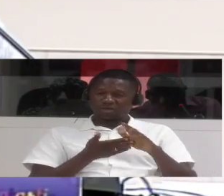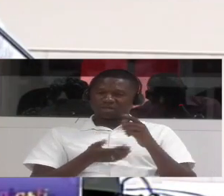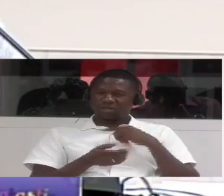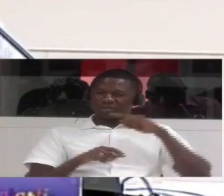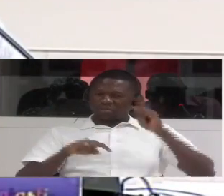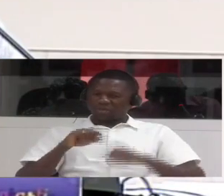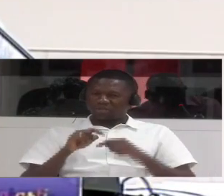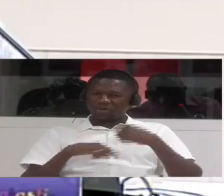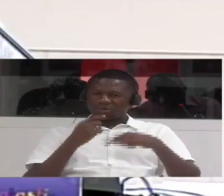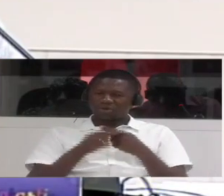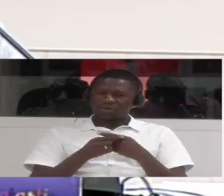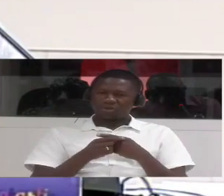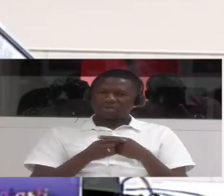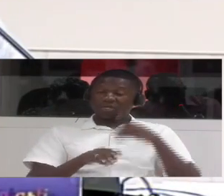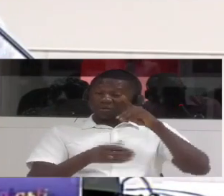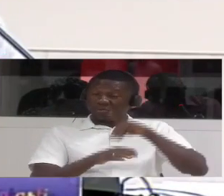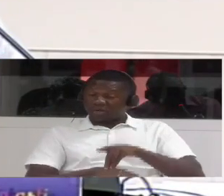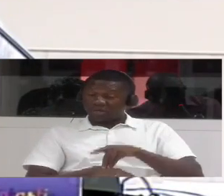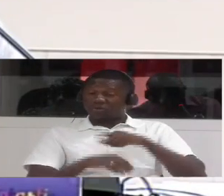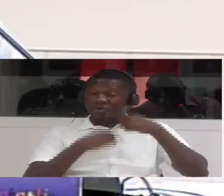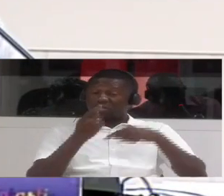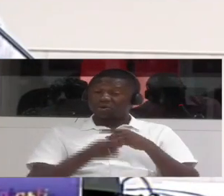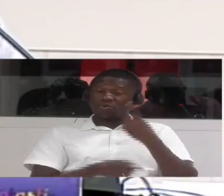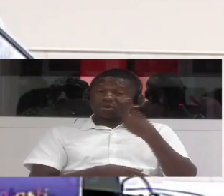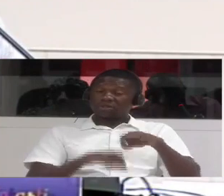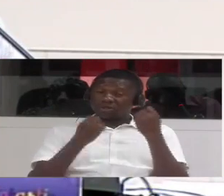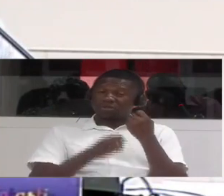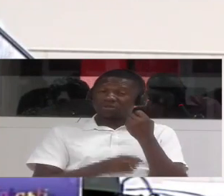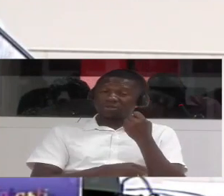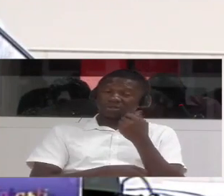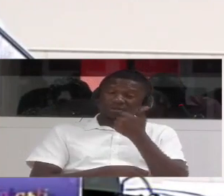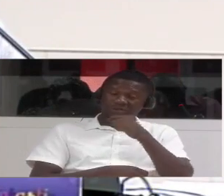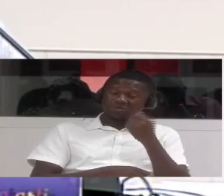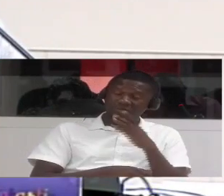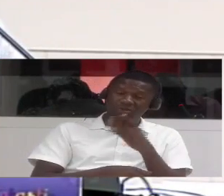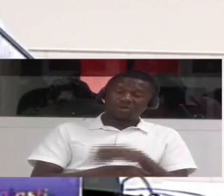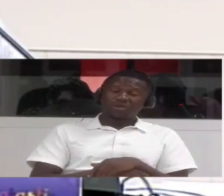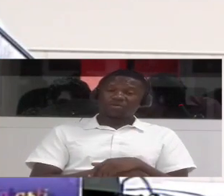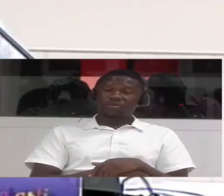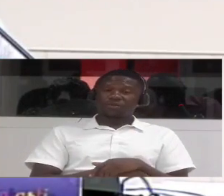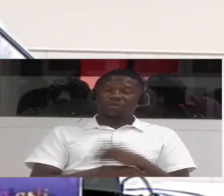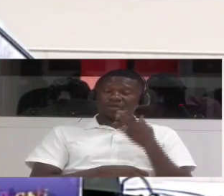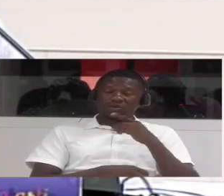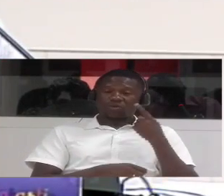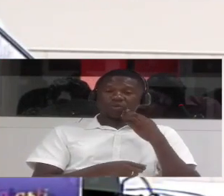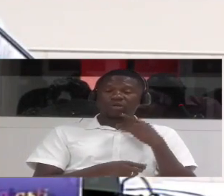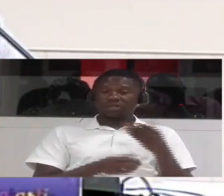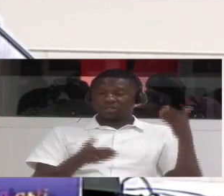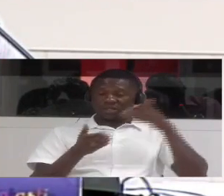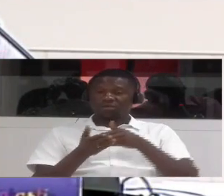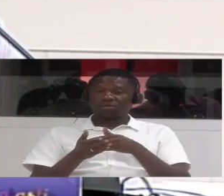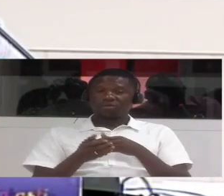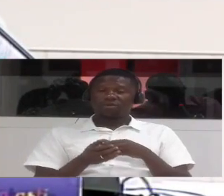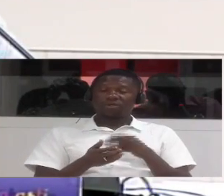was about 1,000 or 600, I don't remember quite well, but when they came in then, that was when they increased it to